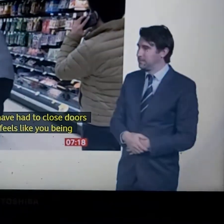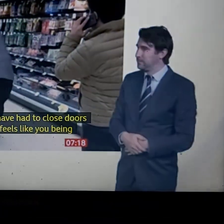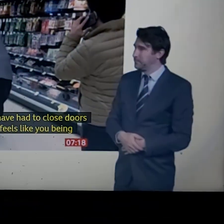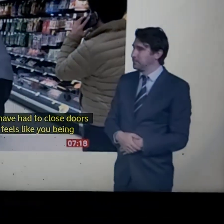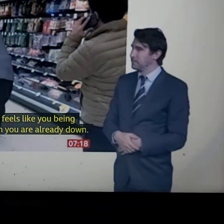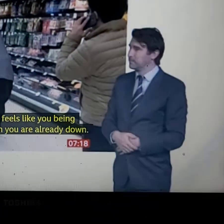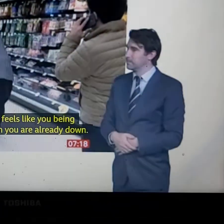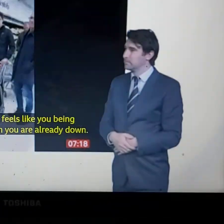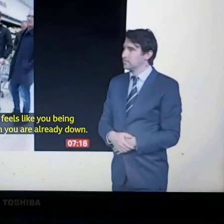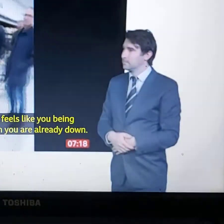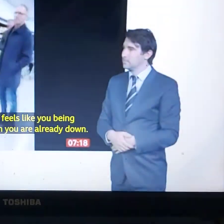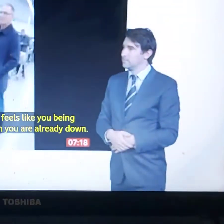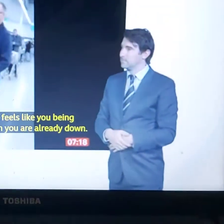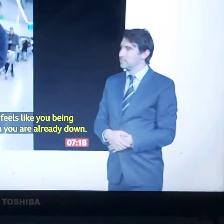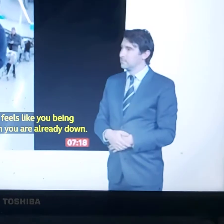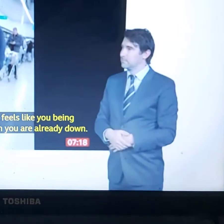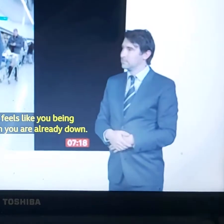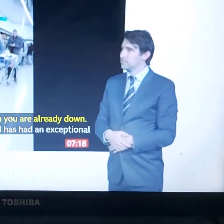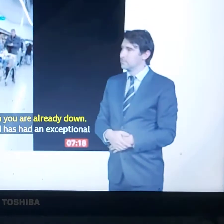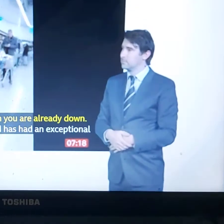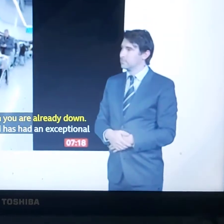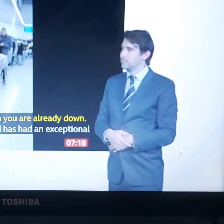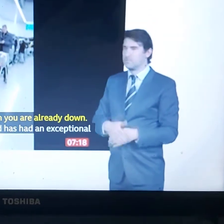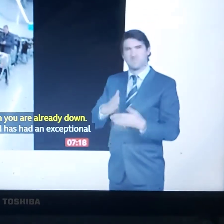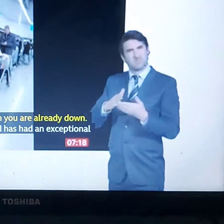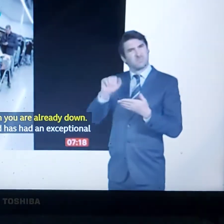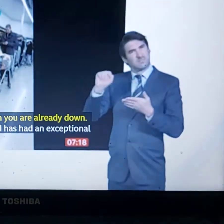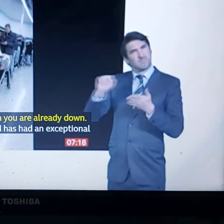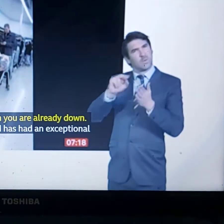Is there any indication how these cases, where they came from?